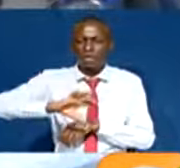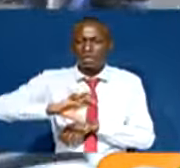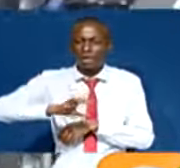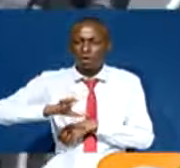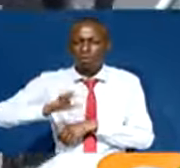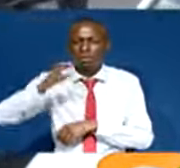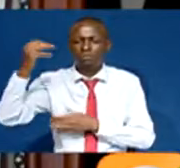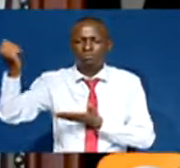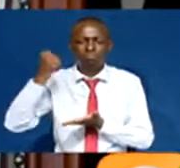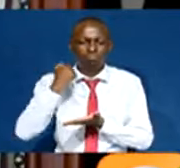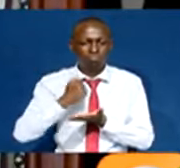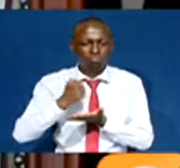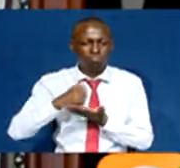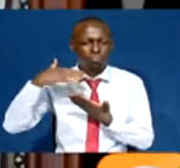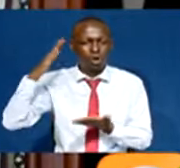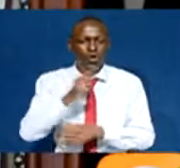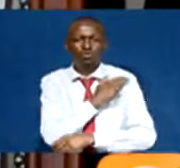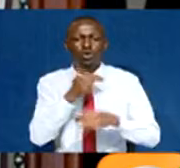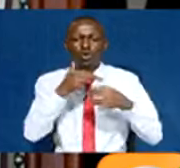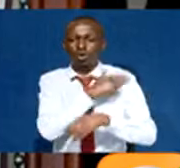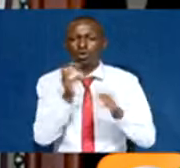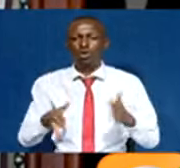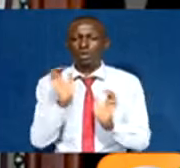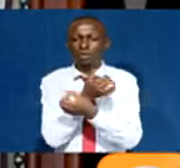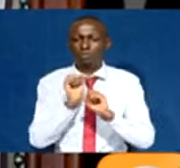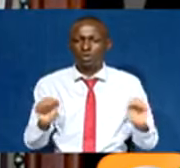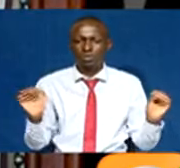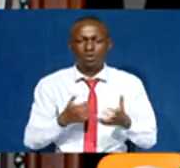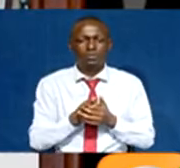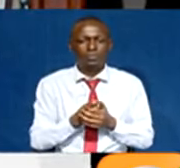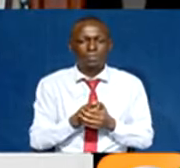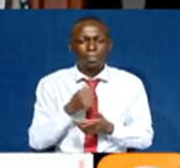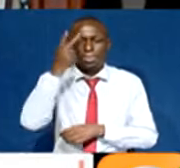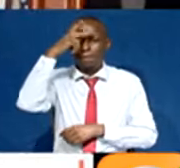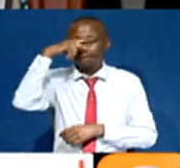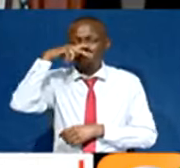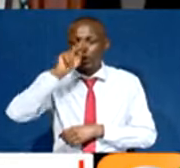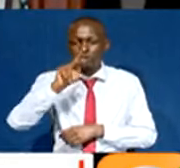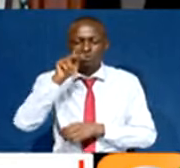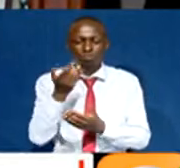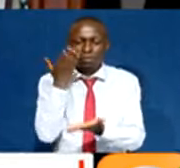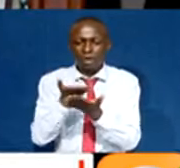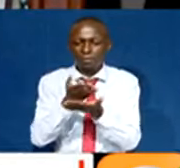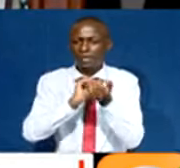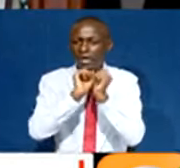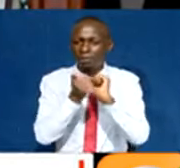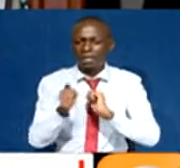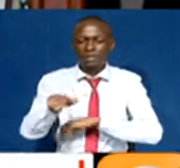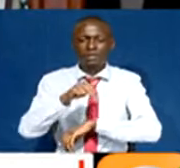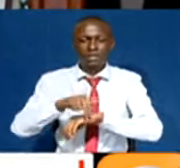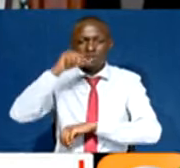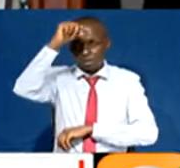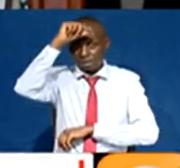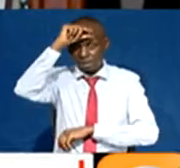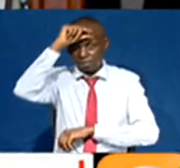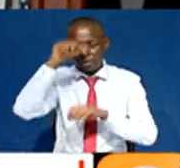employ additional doctors. We have appealed for the policy to be amended and for the national government to take the burden